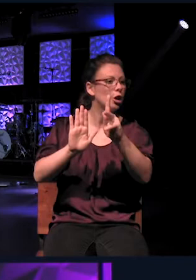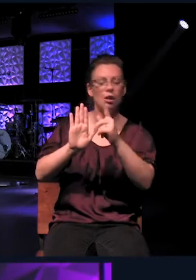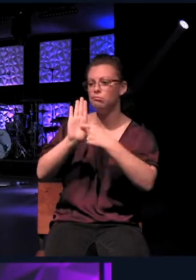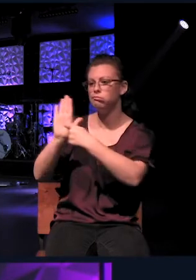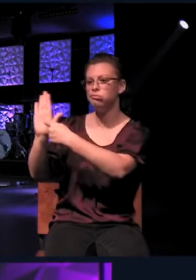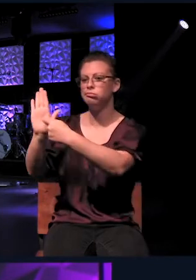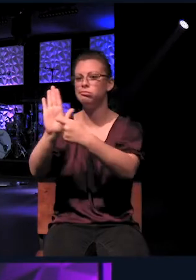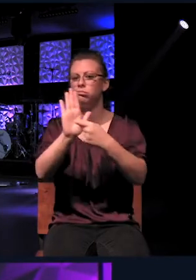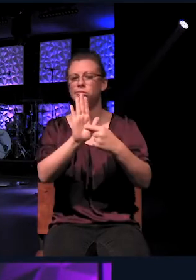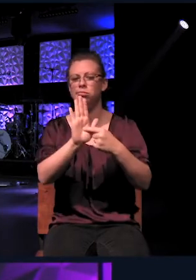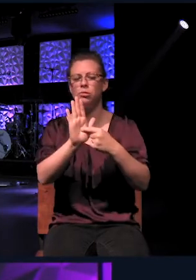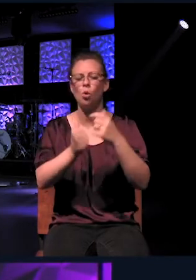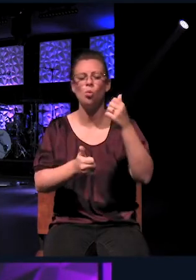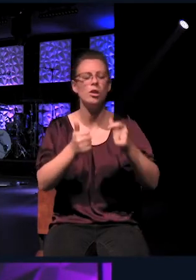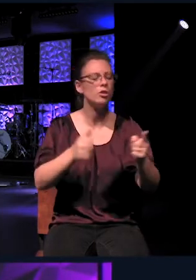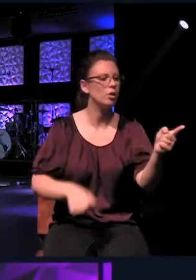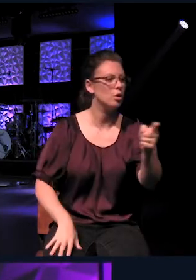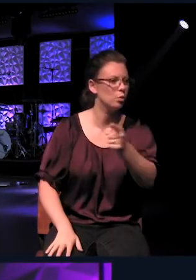for?